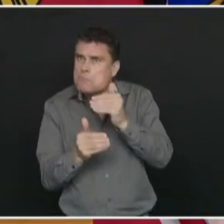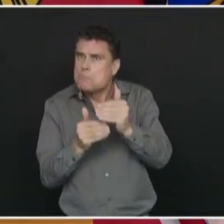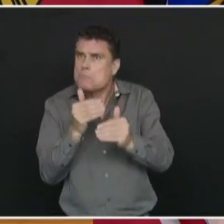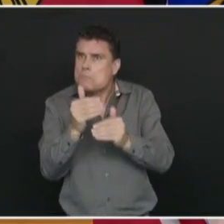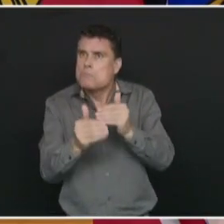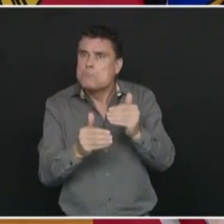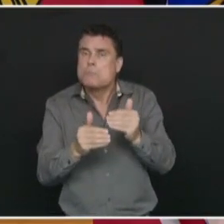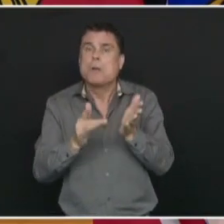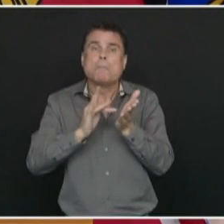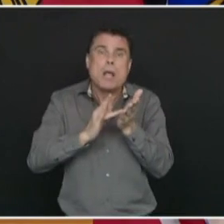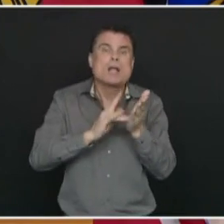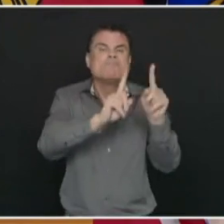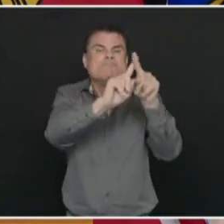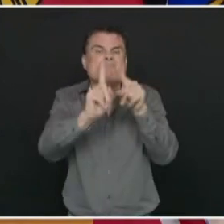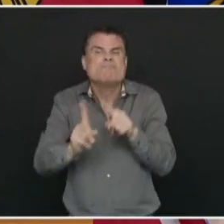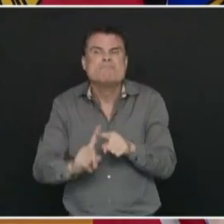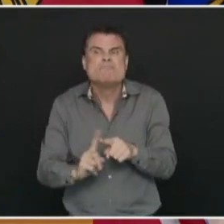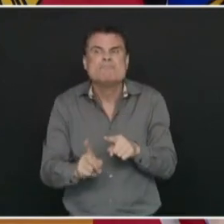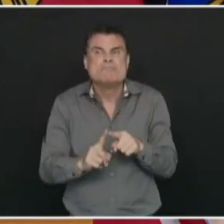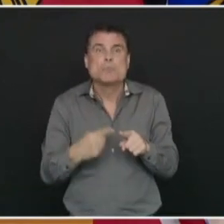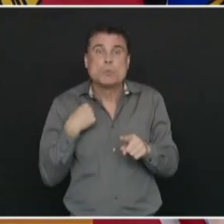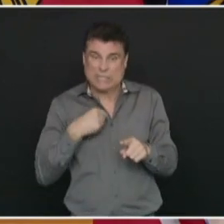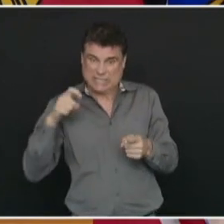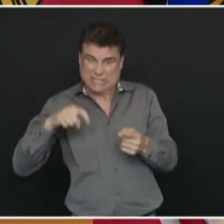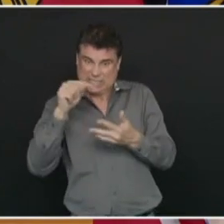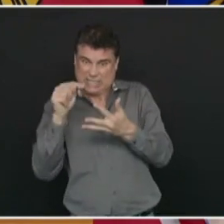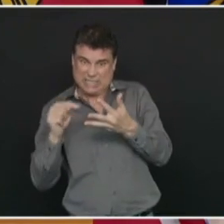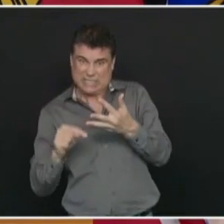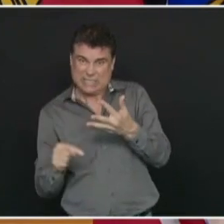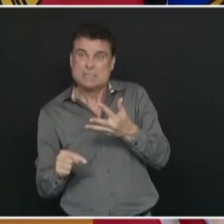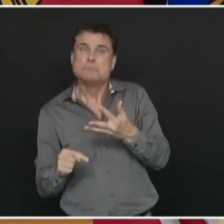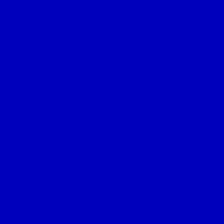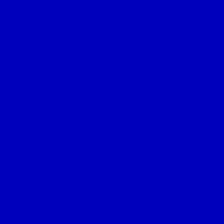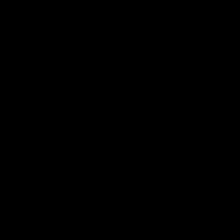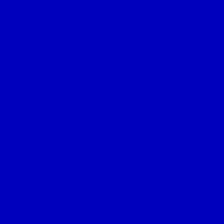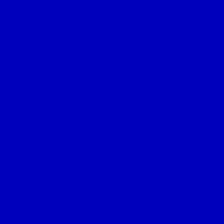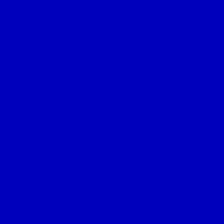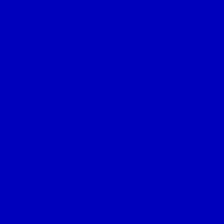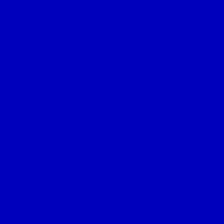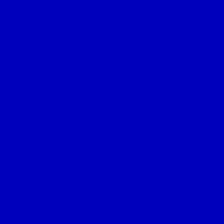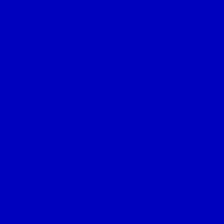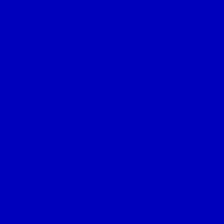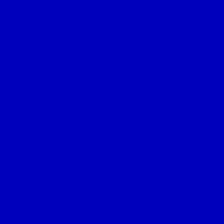capacity? Why isn't BC using the full capacity for its testing? Yeah.